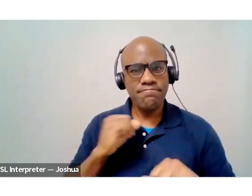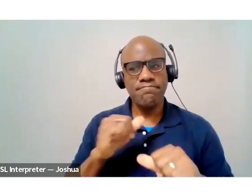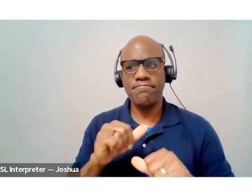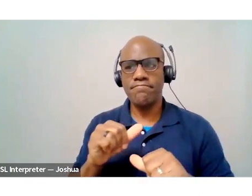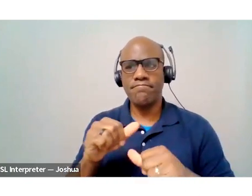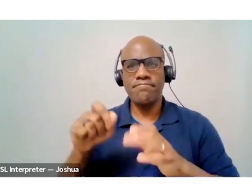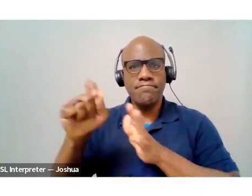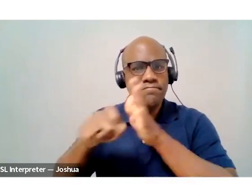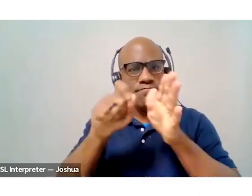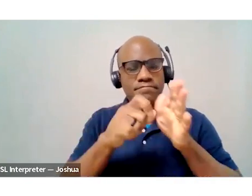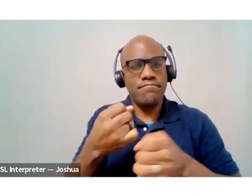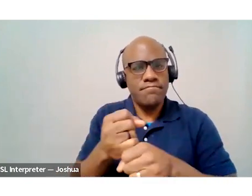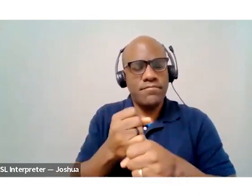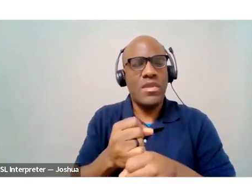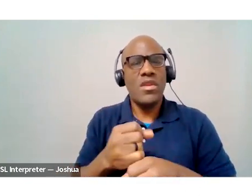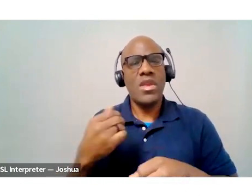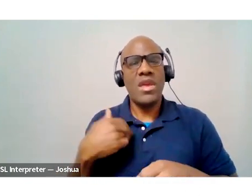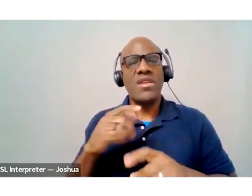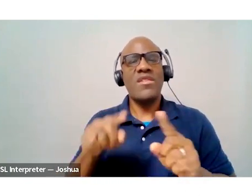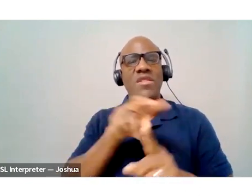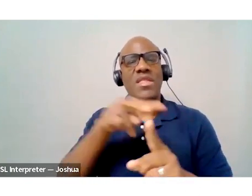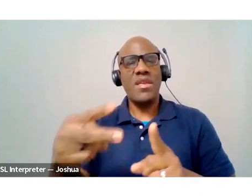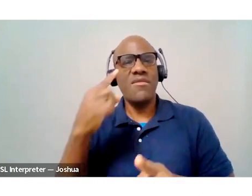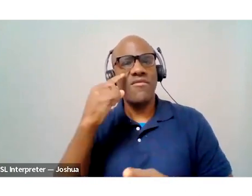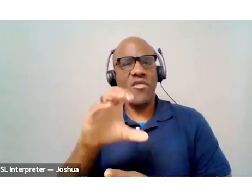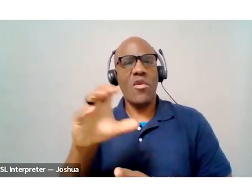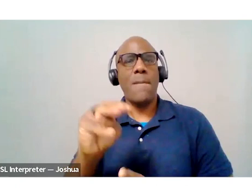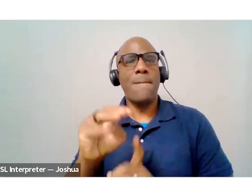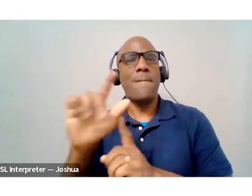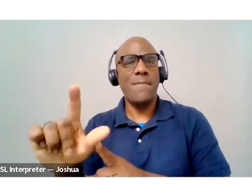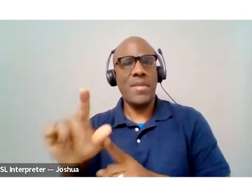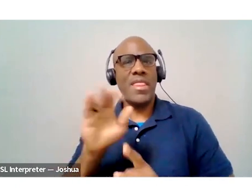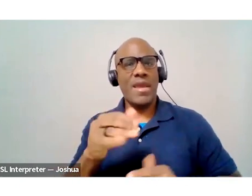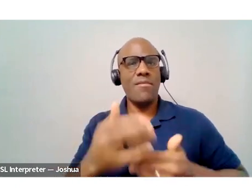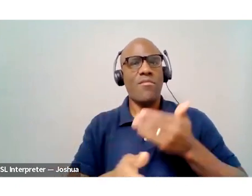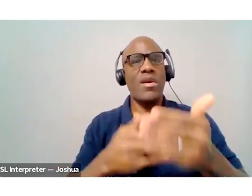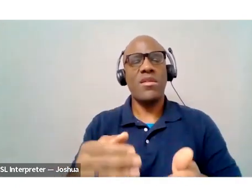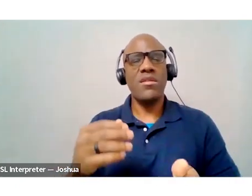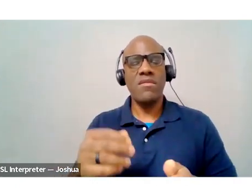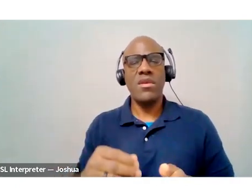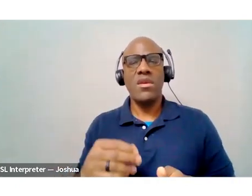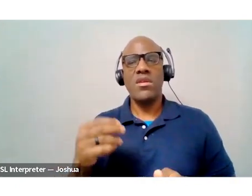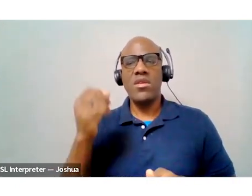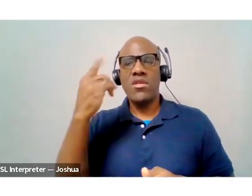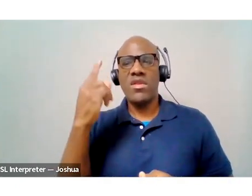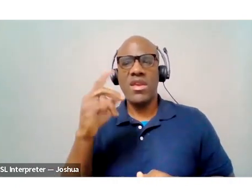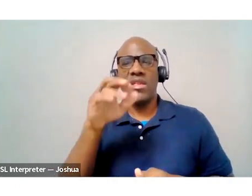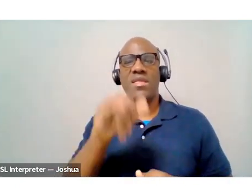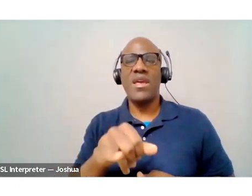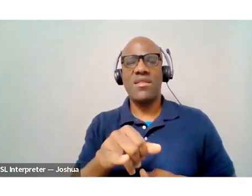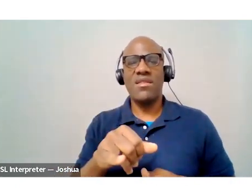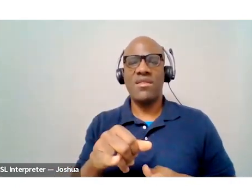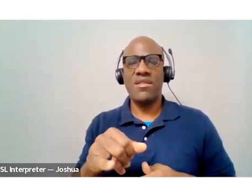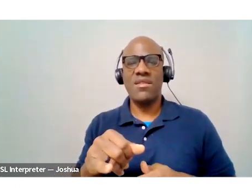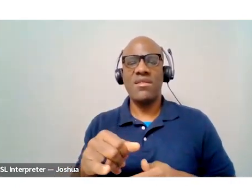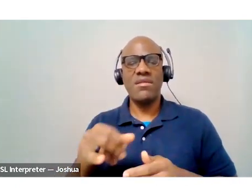analysis you can have. You realize that it's an iterative ideation process, and it's dialogic. I should have